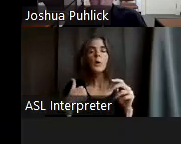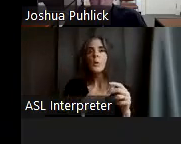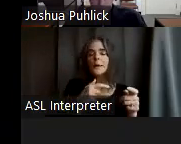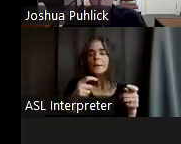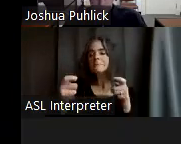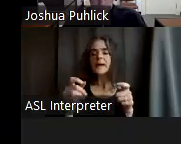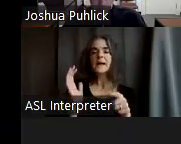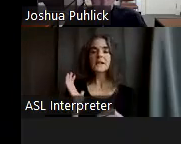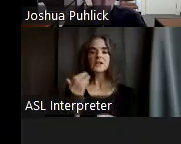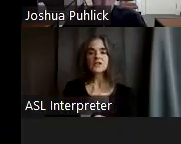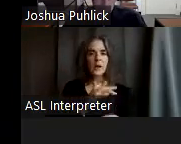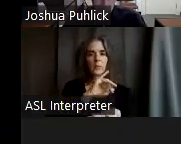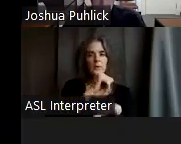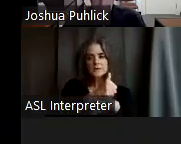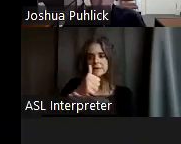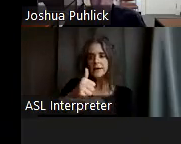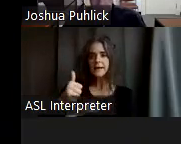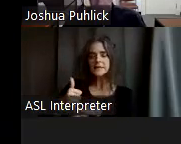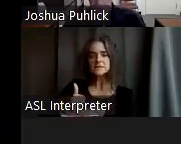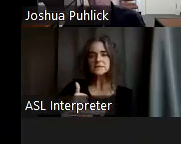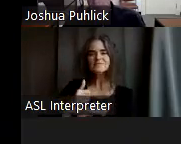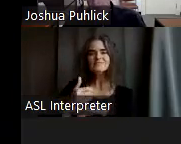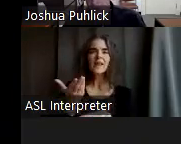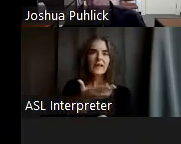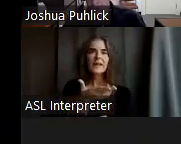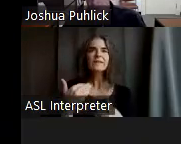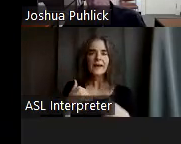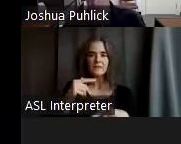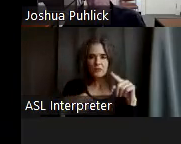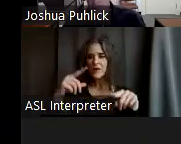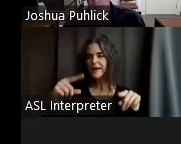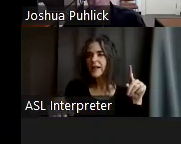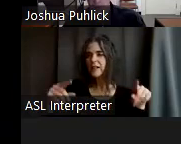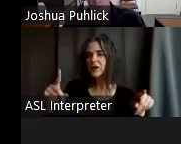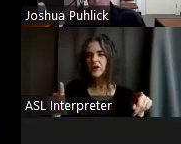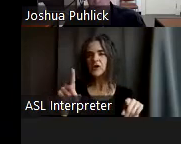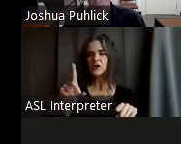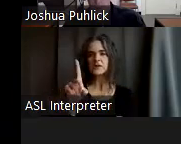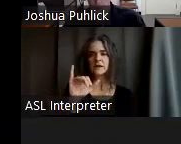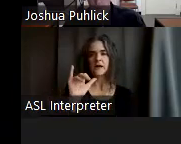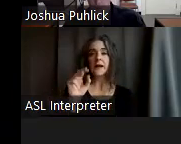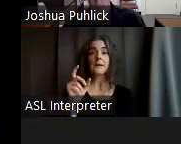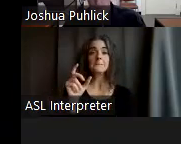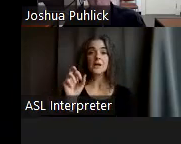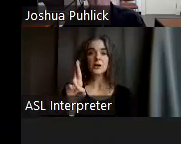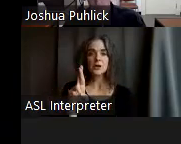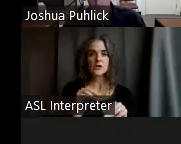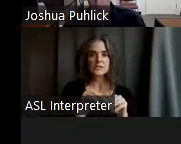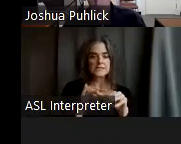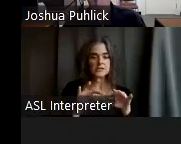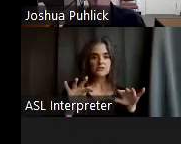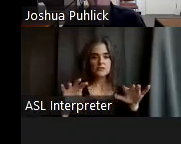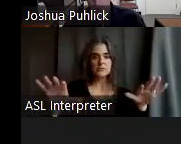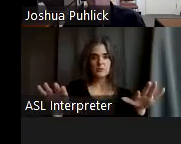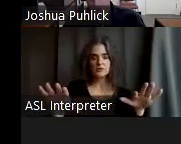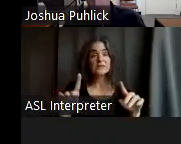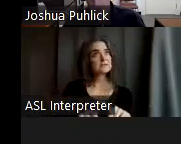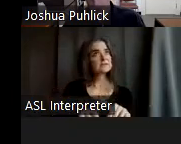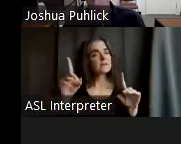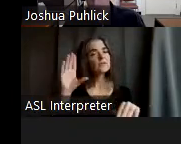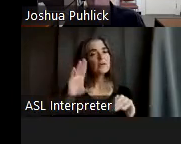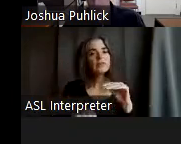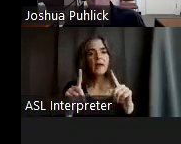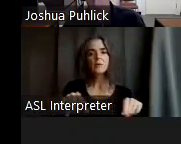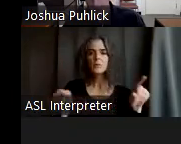stands. They have an irregular diameter distribution. So unlike what you may